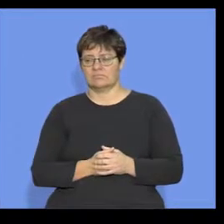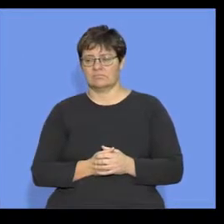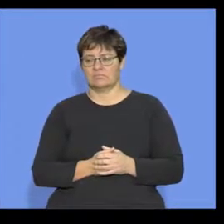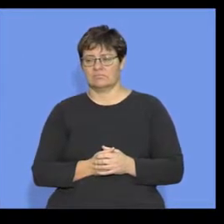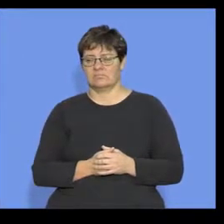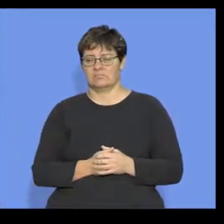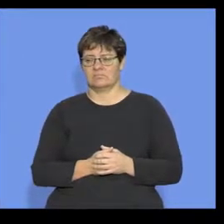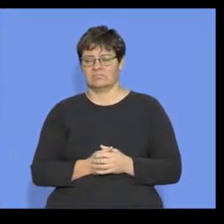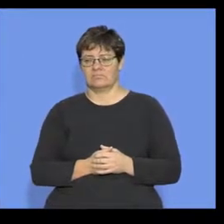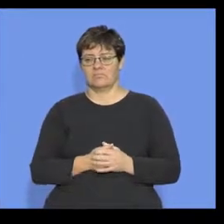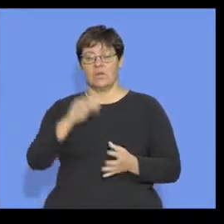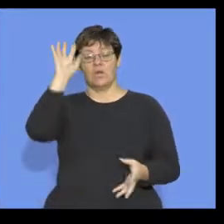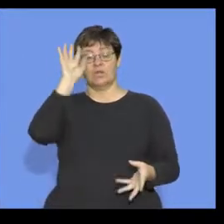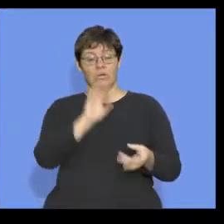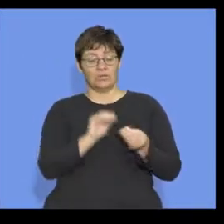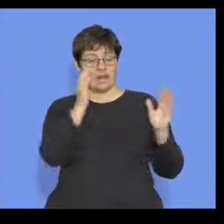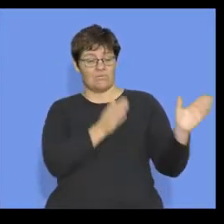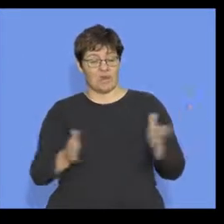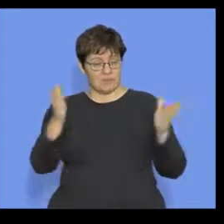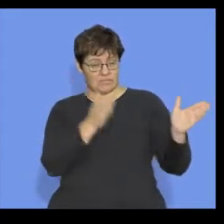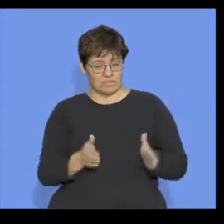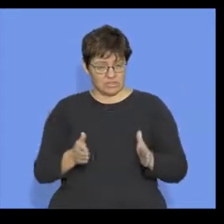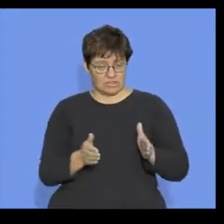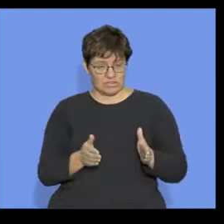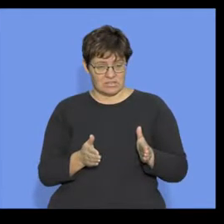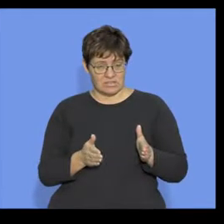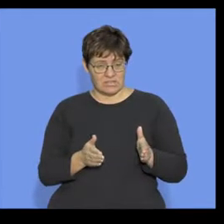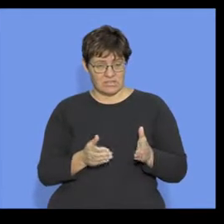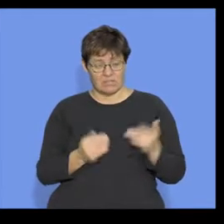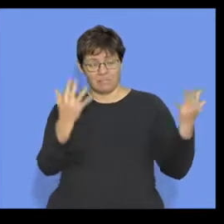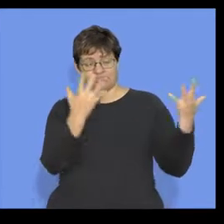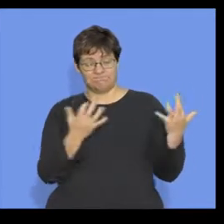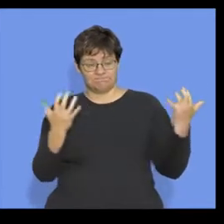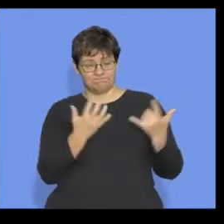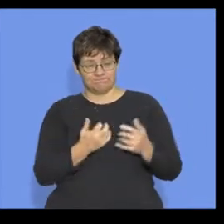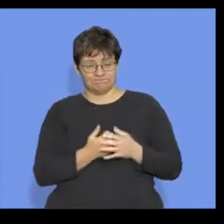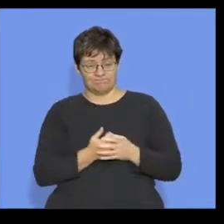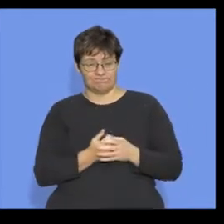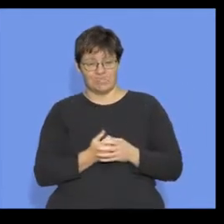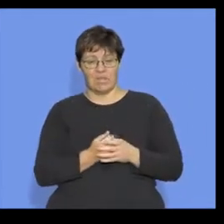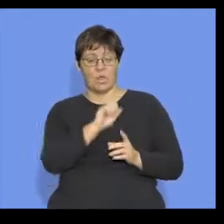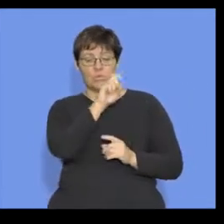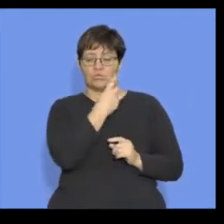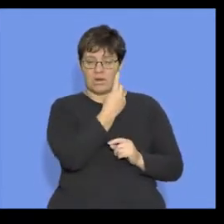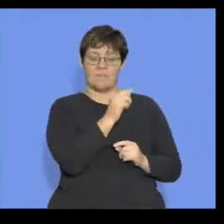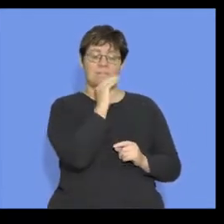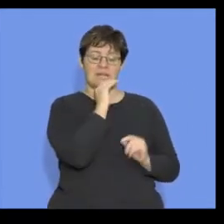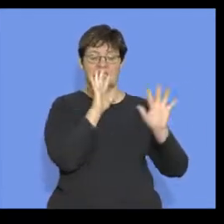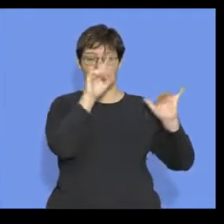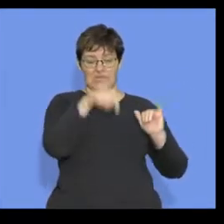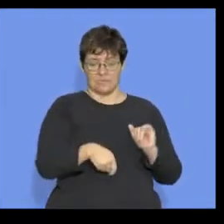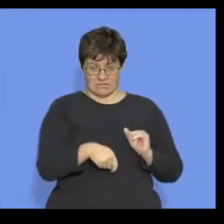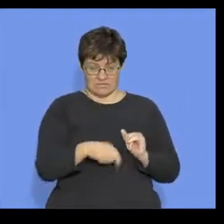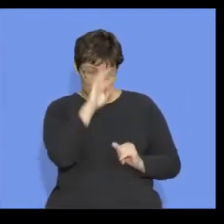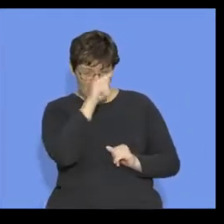Let's look at that. So the total number of arrangement in a set as calculated in the question 1 was